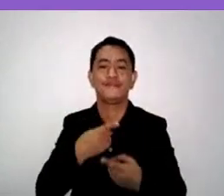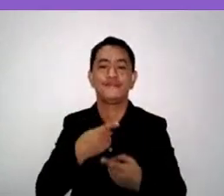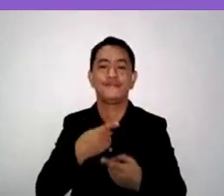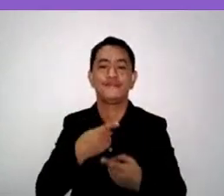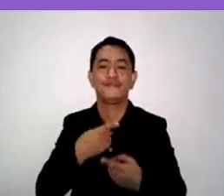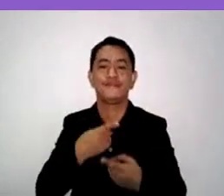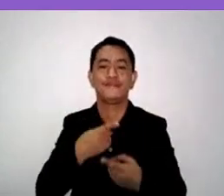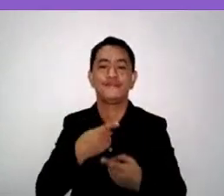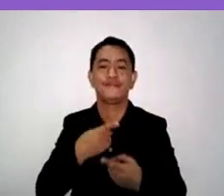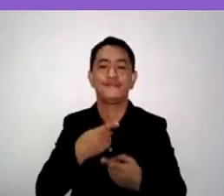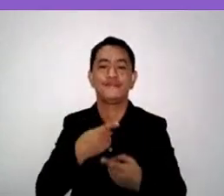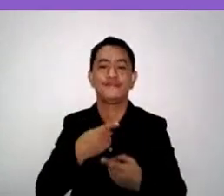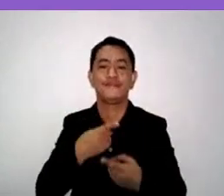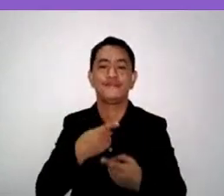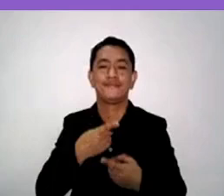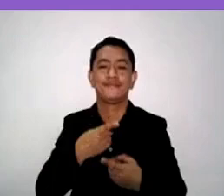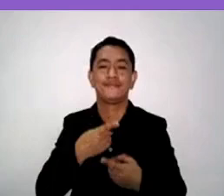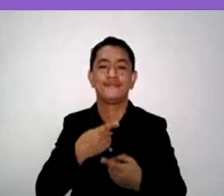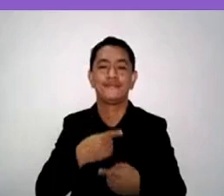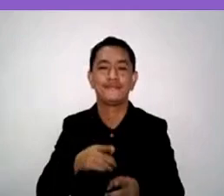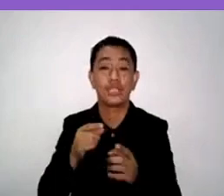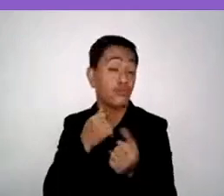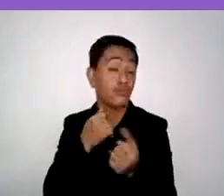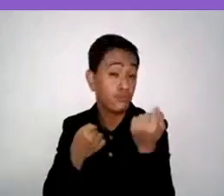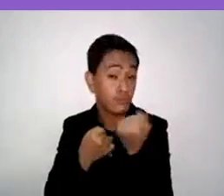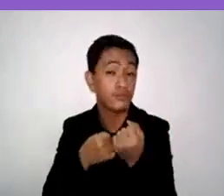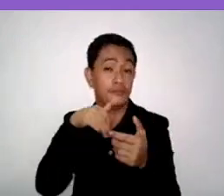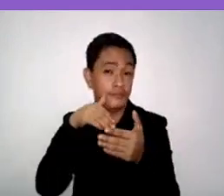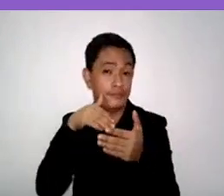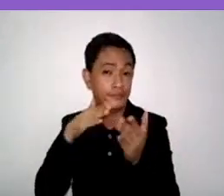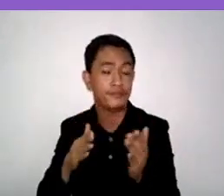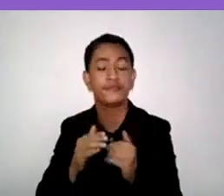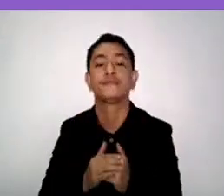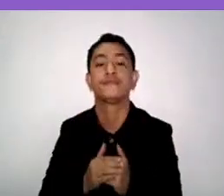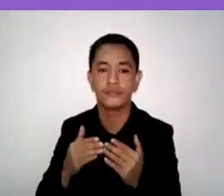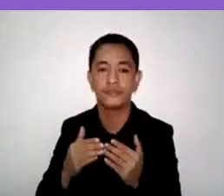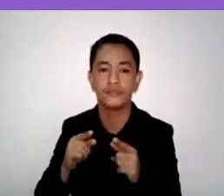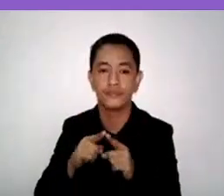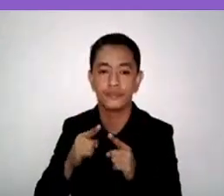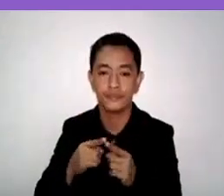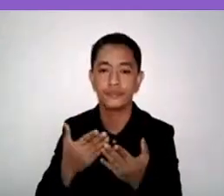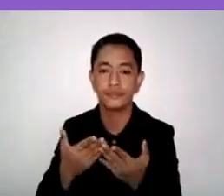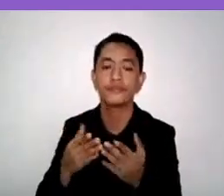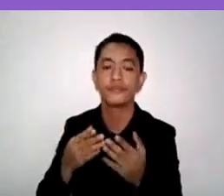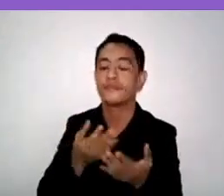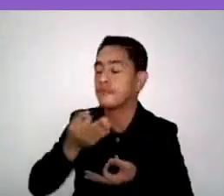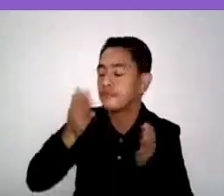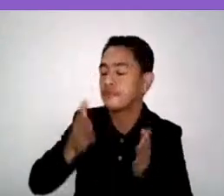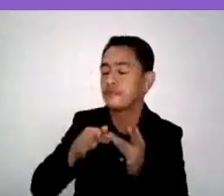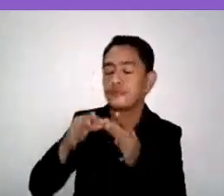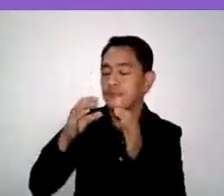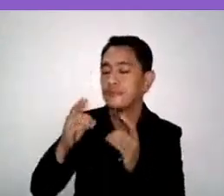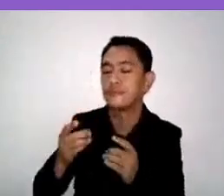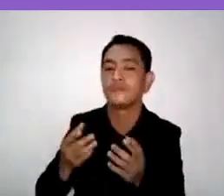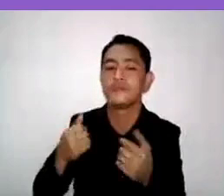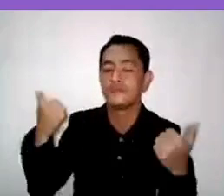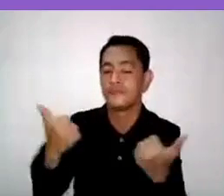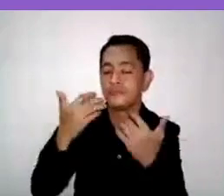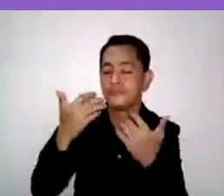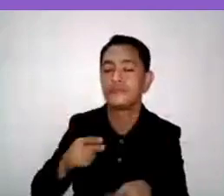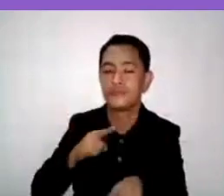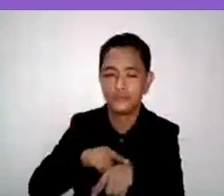enthusiasm. It is our earnest desire to always support our learners, our educators, our parents, and